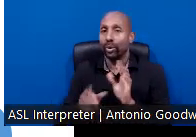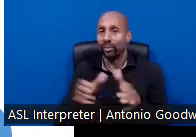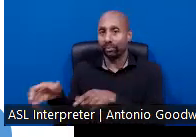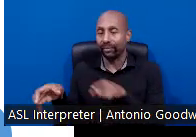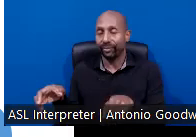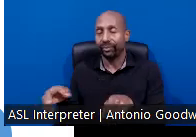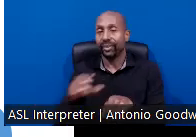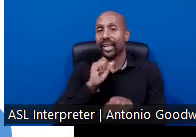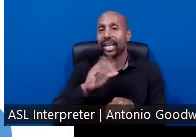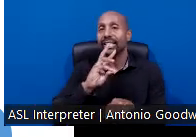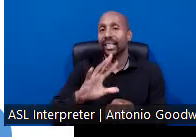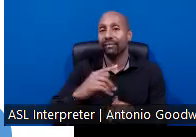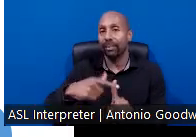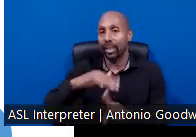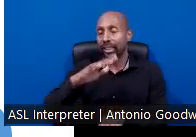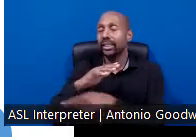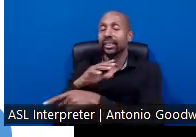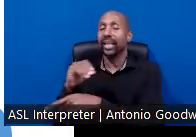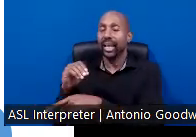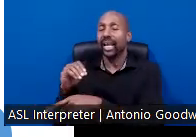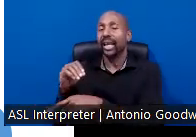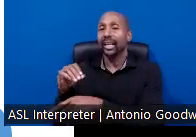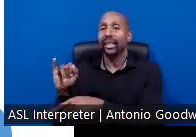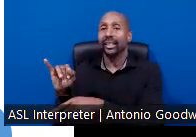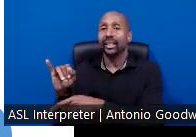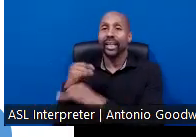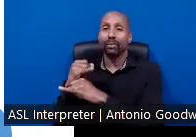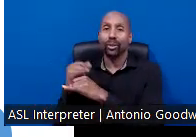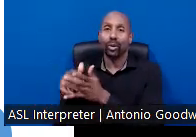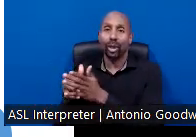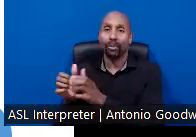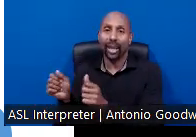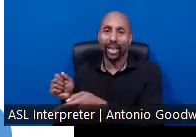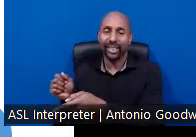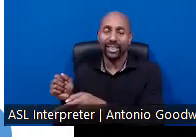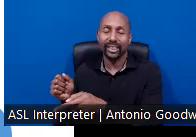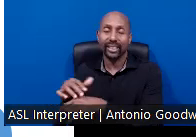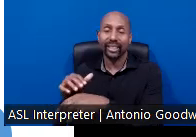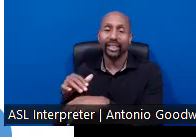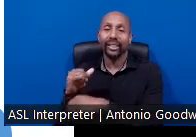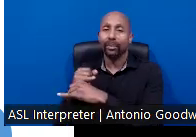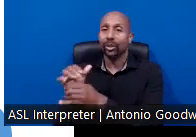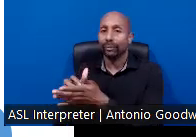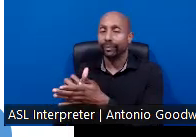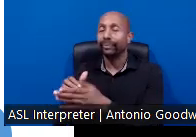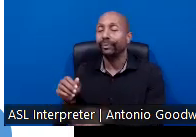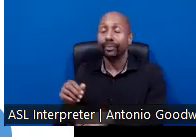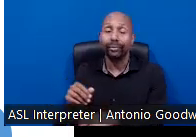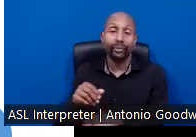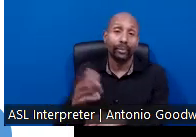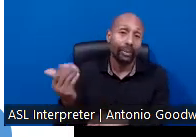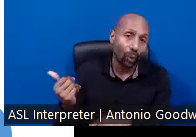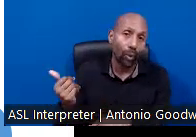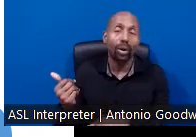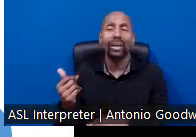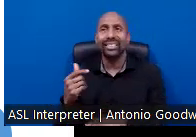that updated bivalent booster. Before, there was no messaging around that. Do I get another booster? Can I not? And the CDC has put